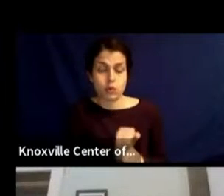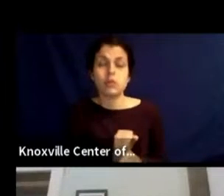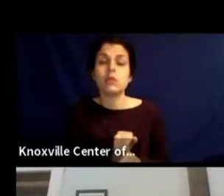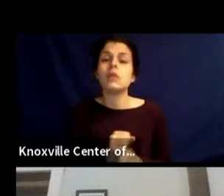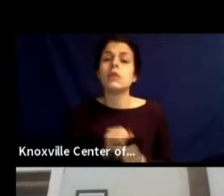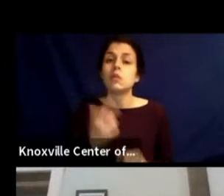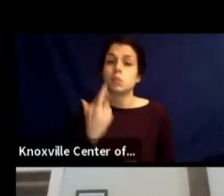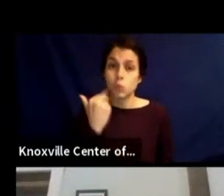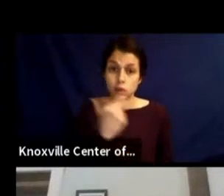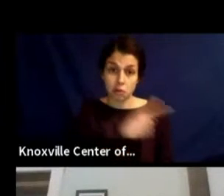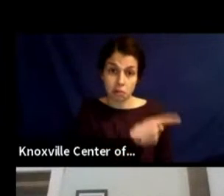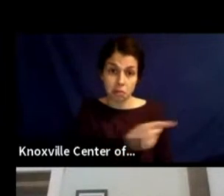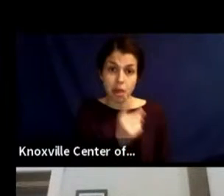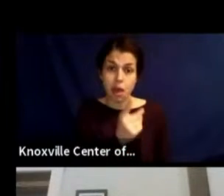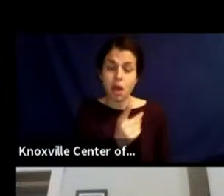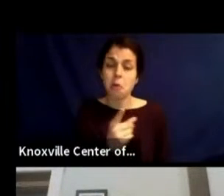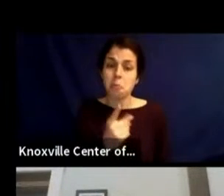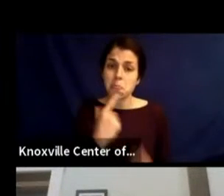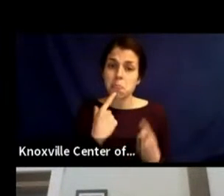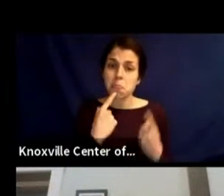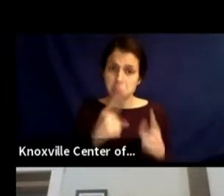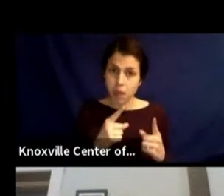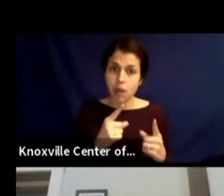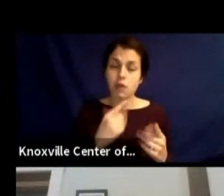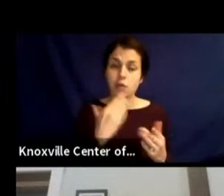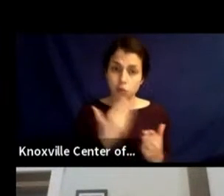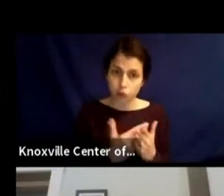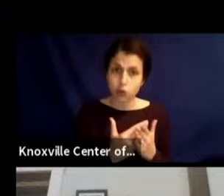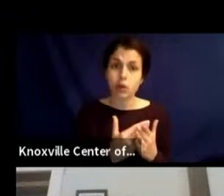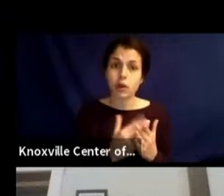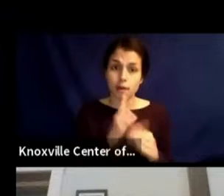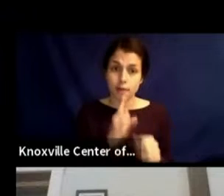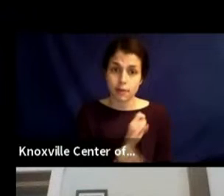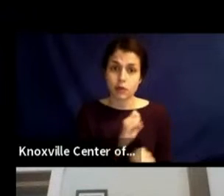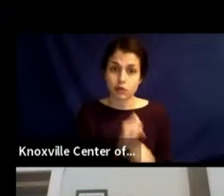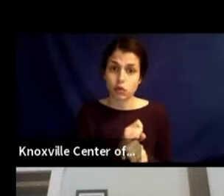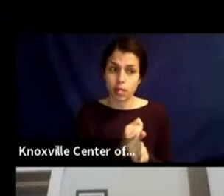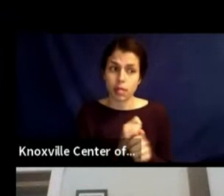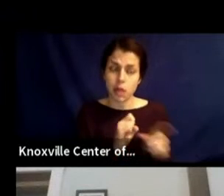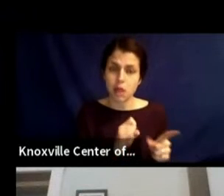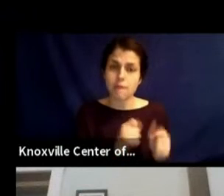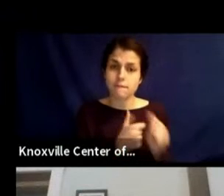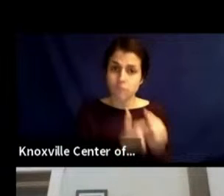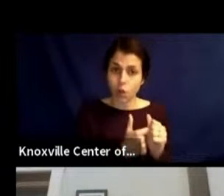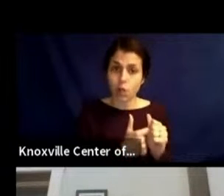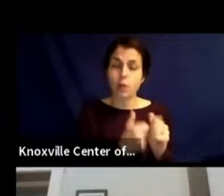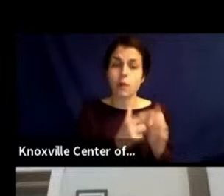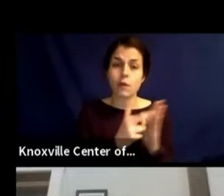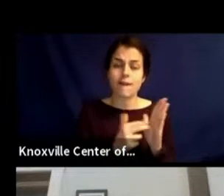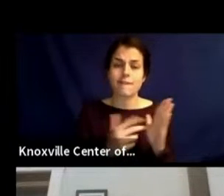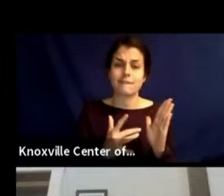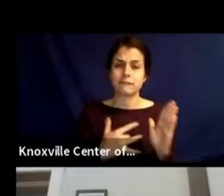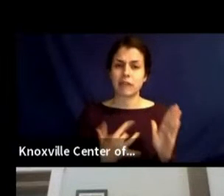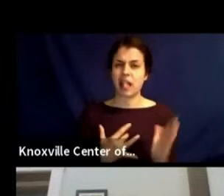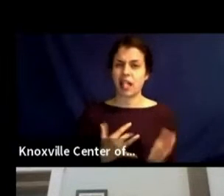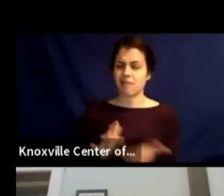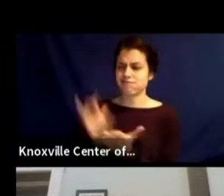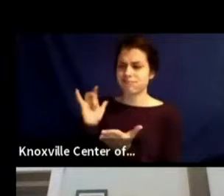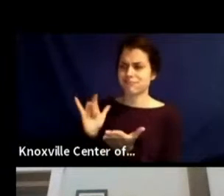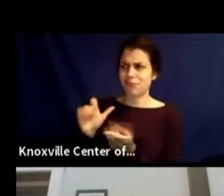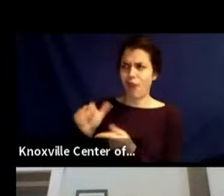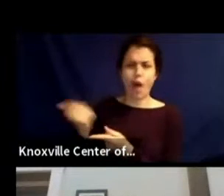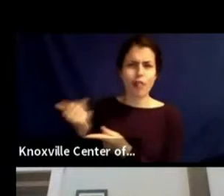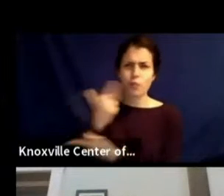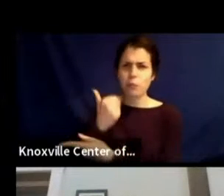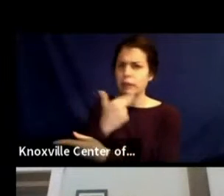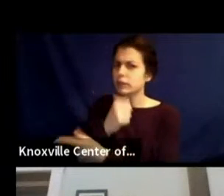correctly feel that they're being taken advantage of by other businessmen and women who are not doing it and